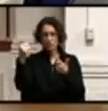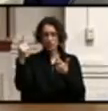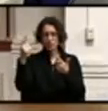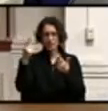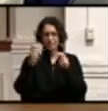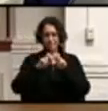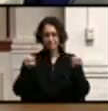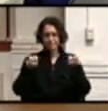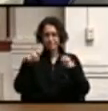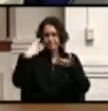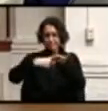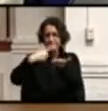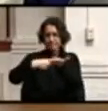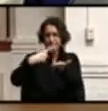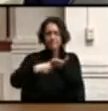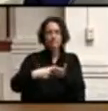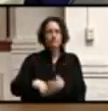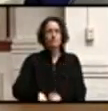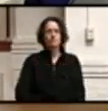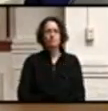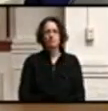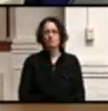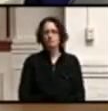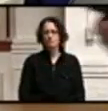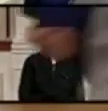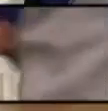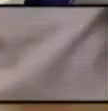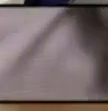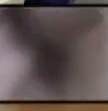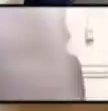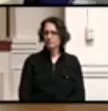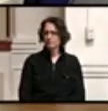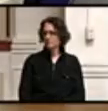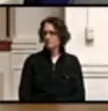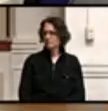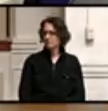exciting. Look at the pretty pictures.